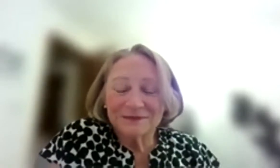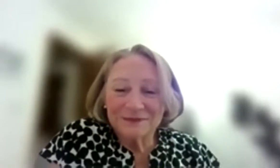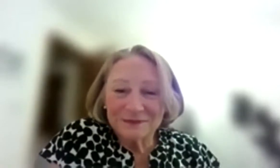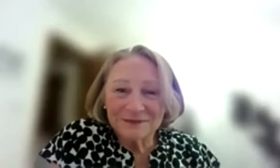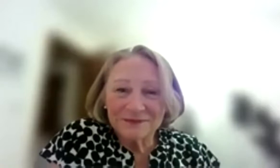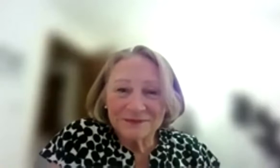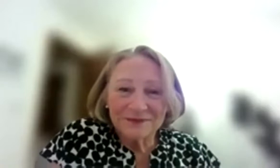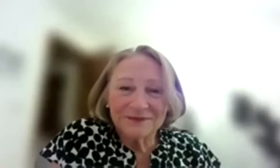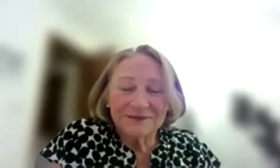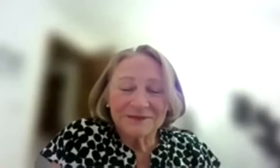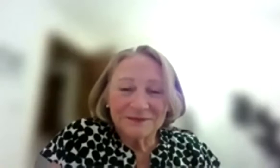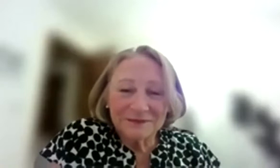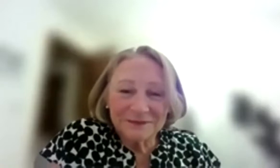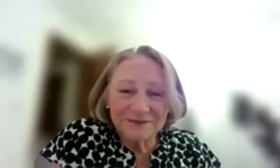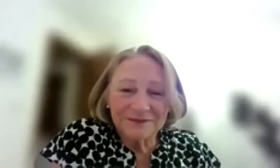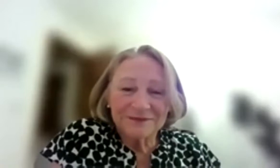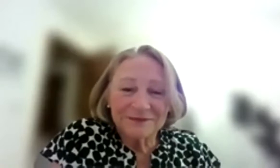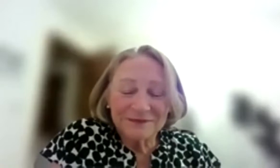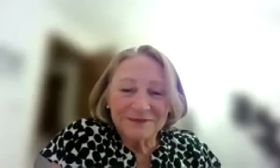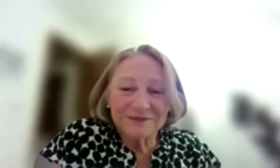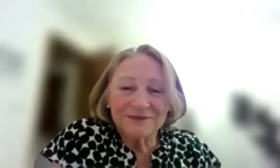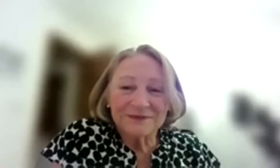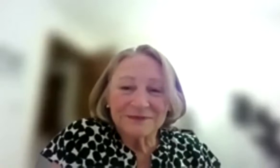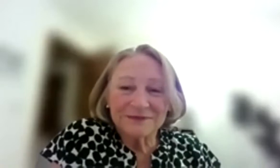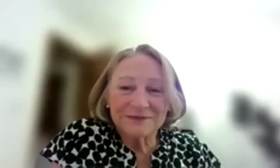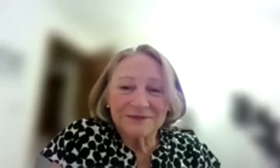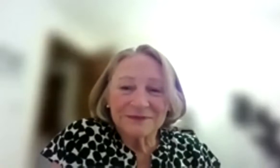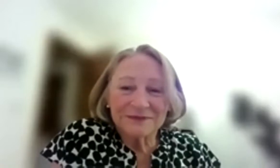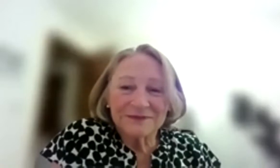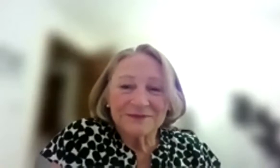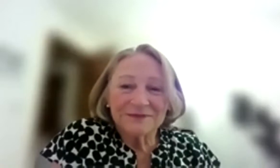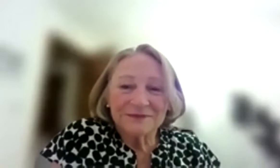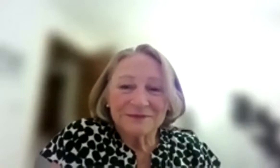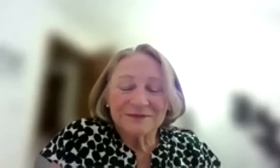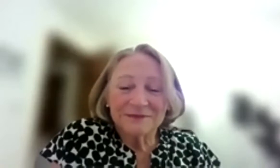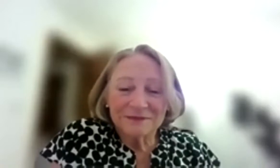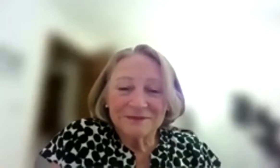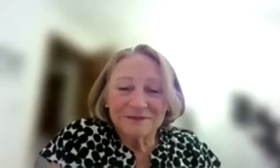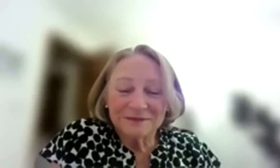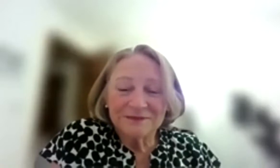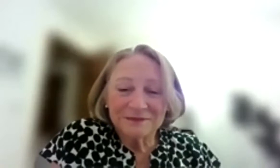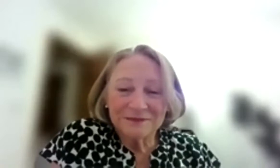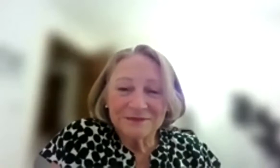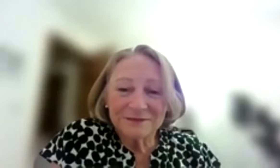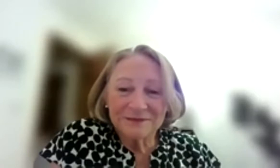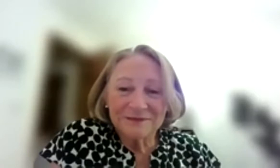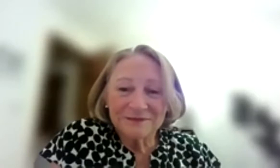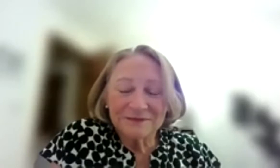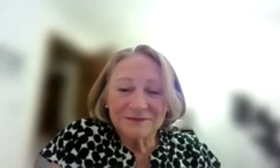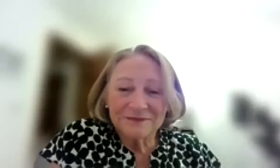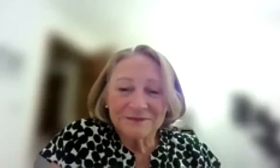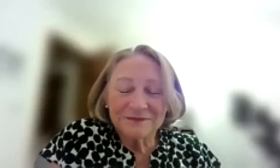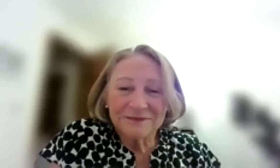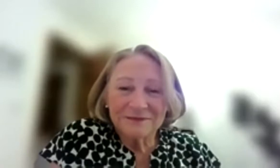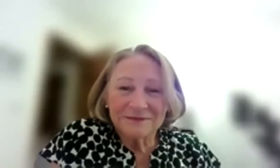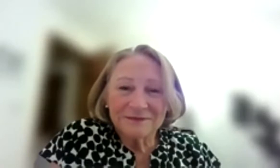Susan had very good question, and she really verbalized it clearly. And your answer was